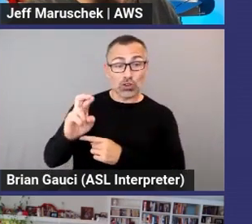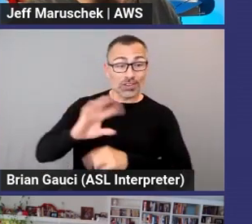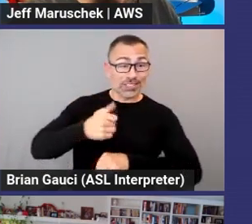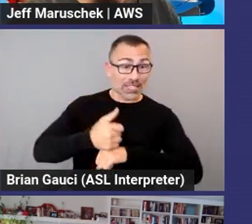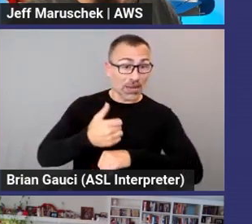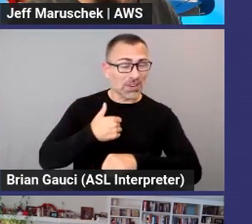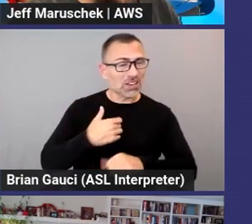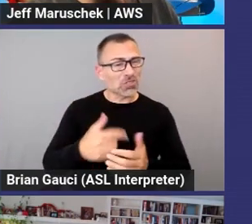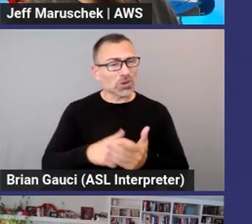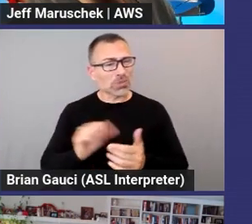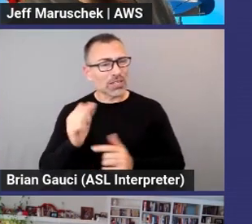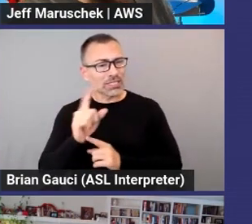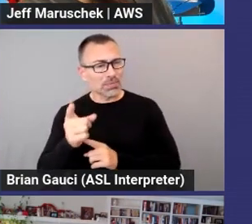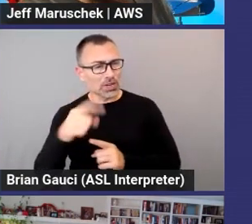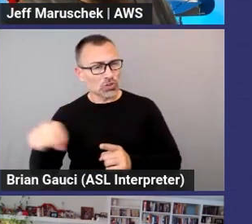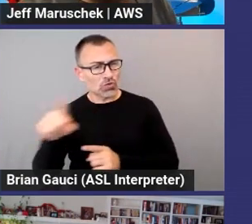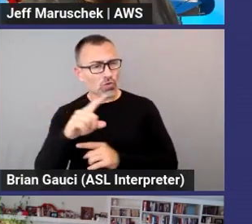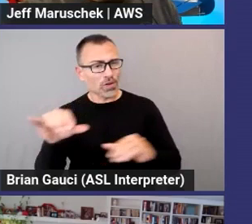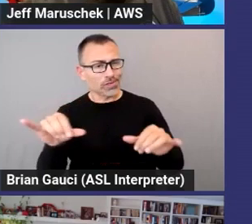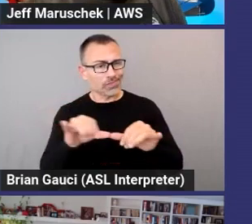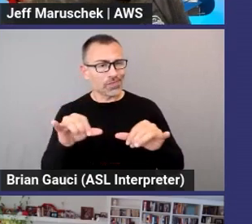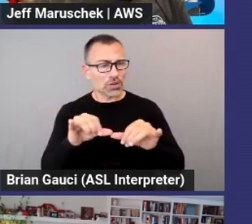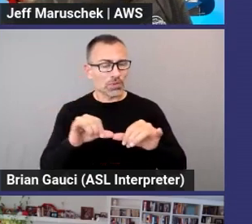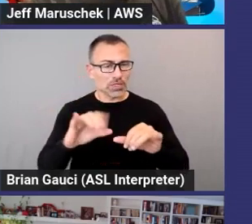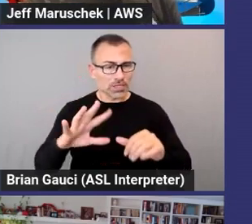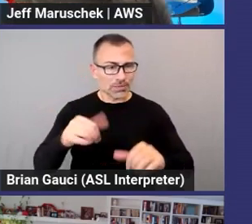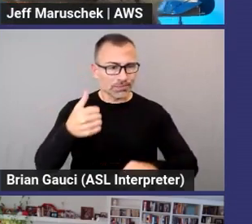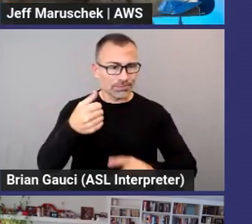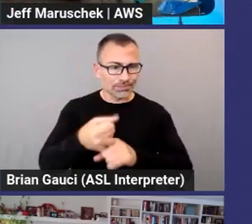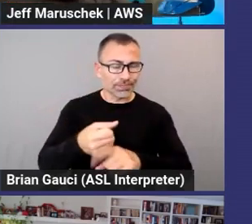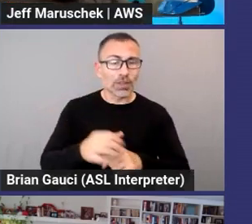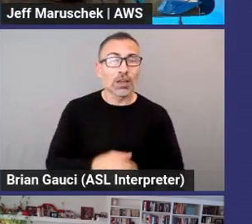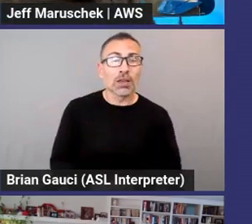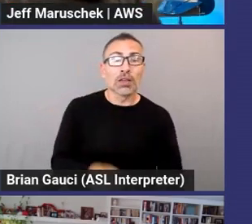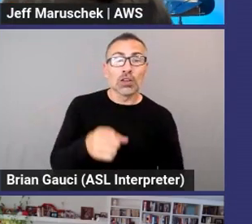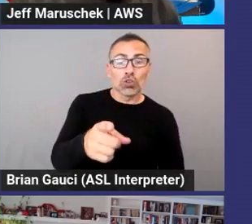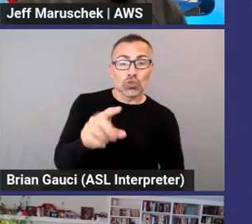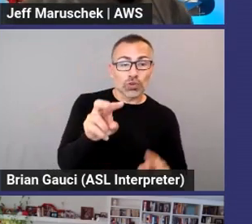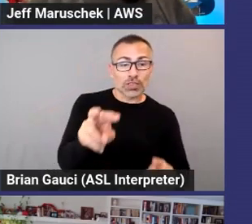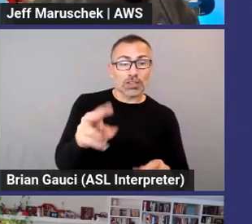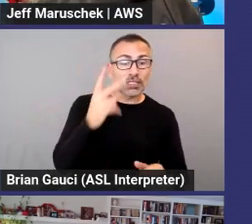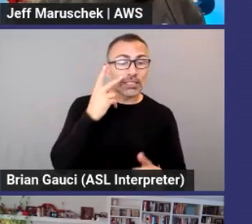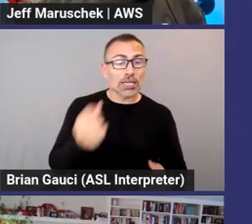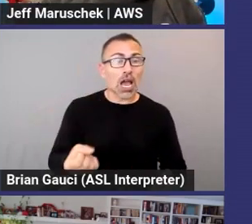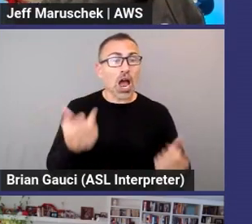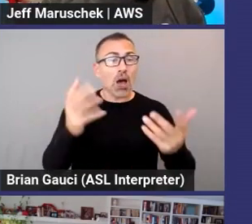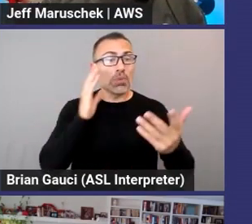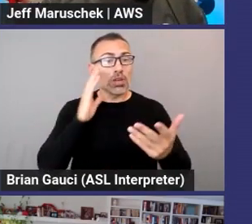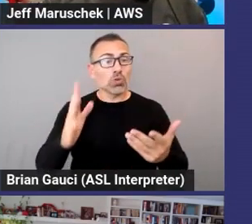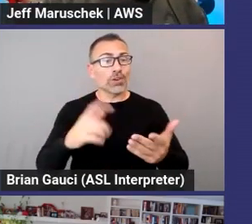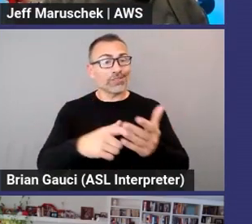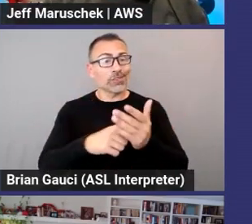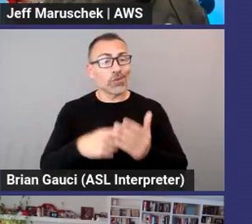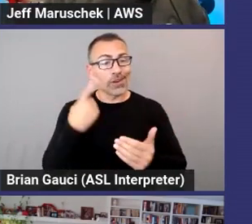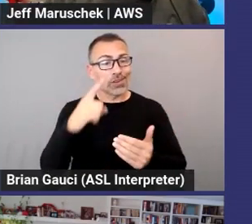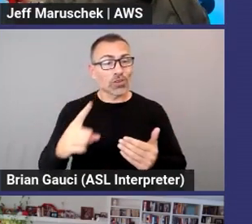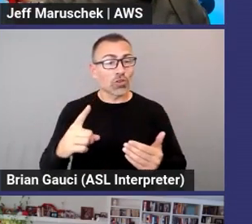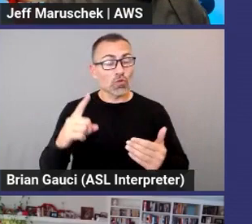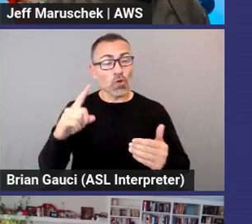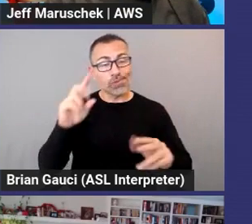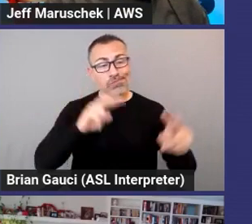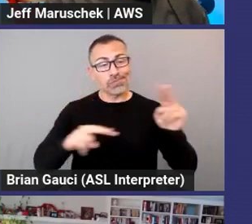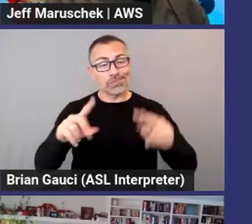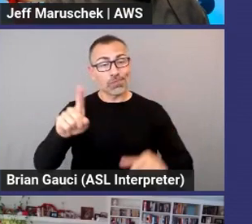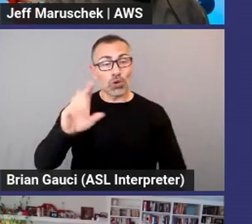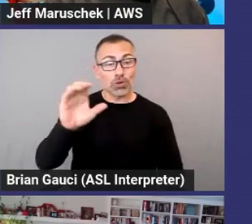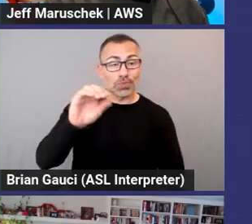here right into Traffic Insights and look at how many city networks would it take to monitor 100% of your traffic. So you can go back